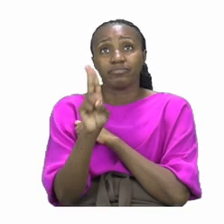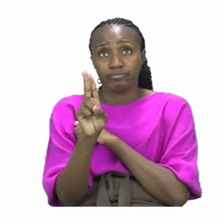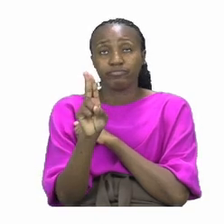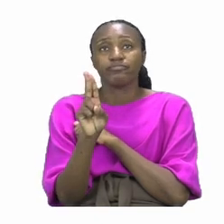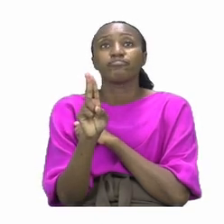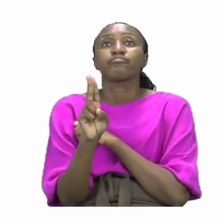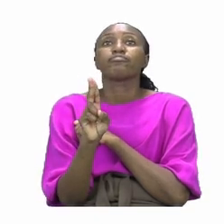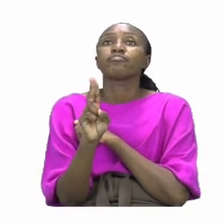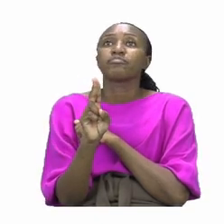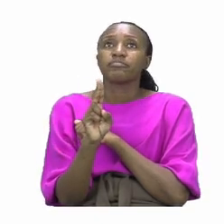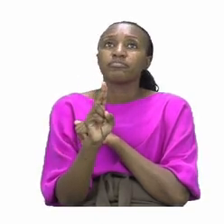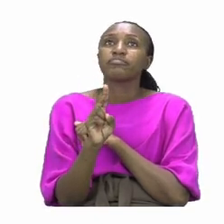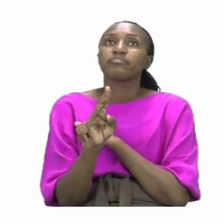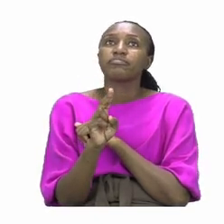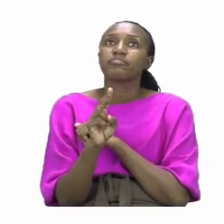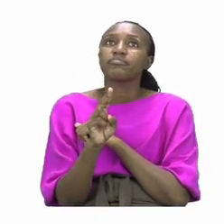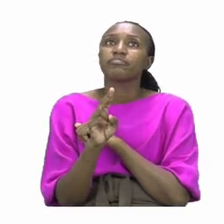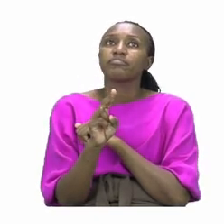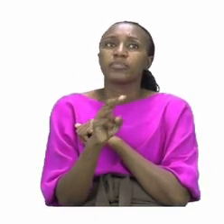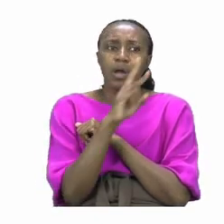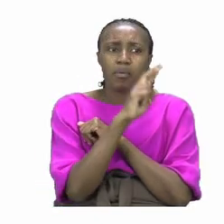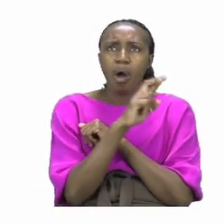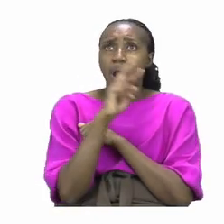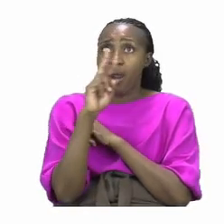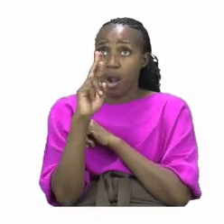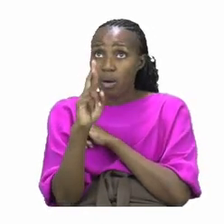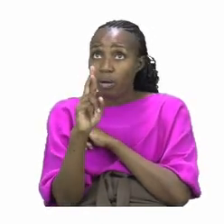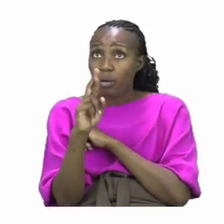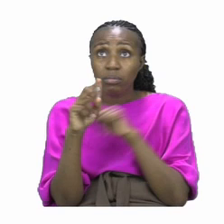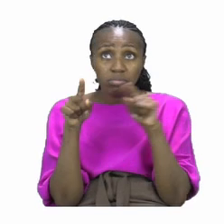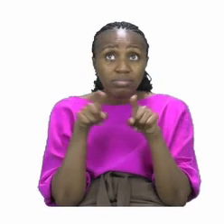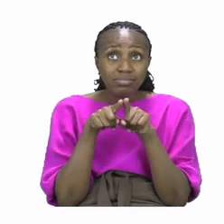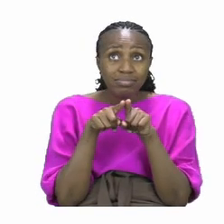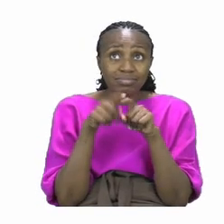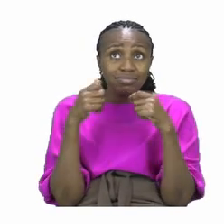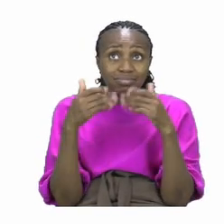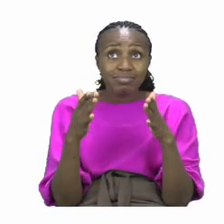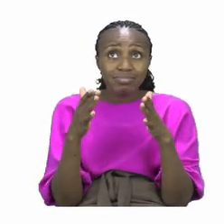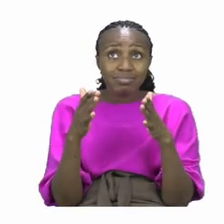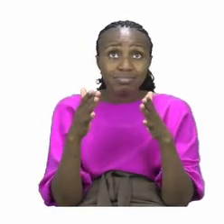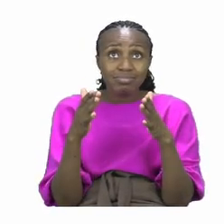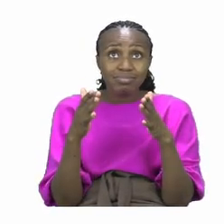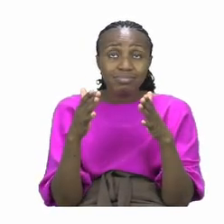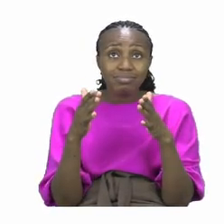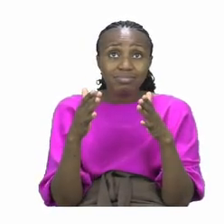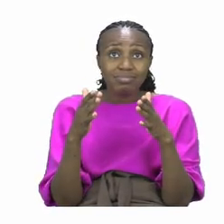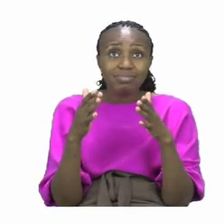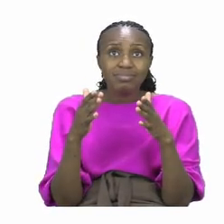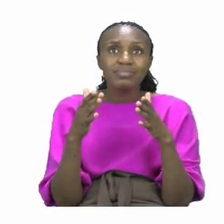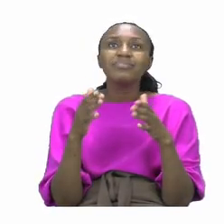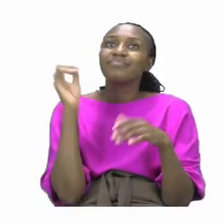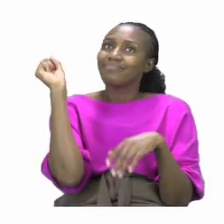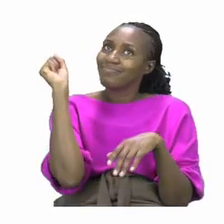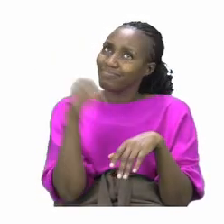Radish. Does rose and radish have the same beginning sound?